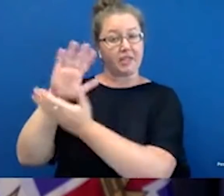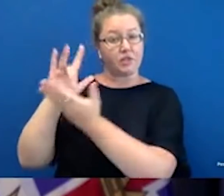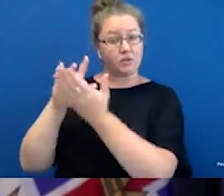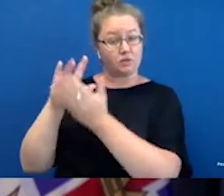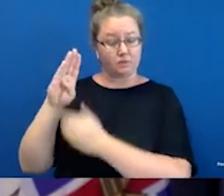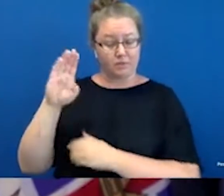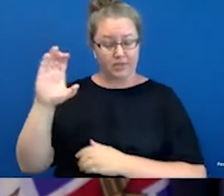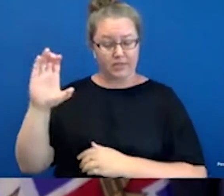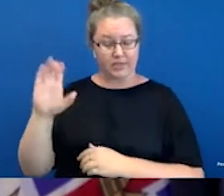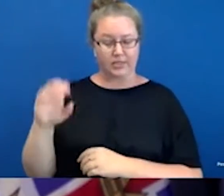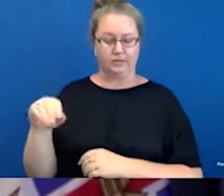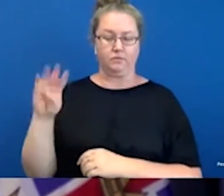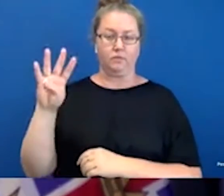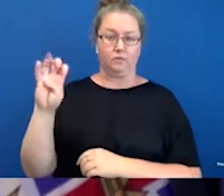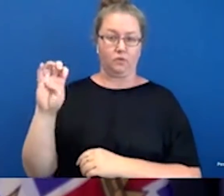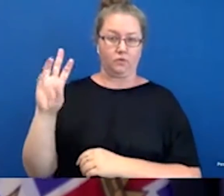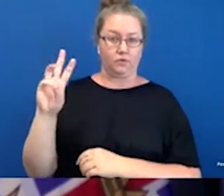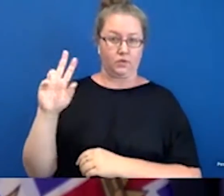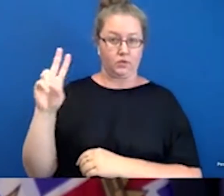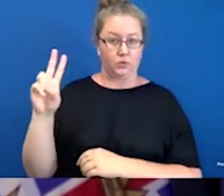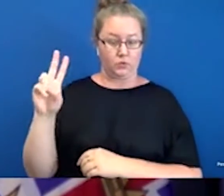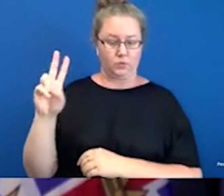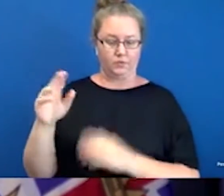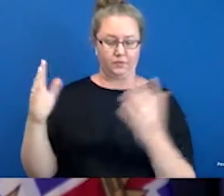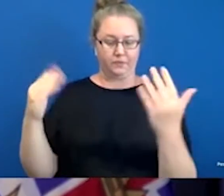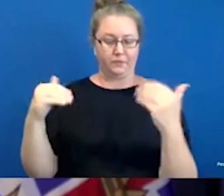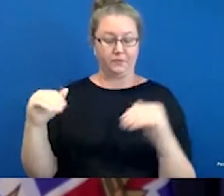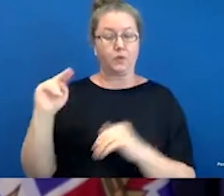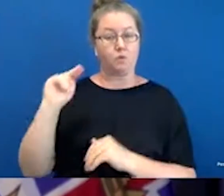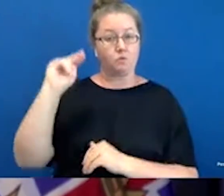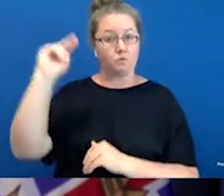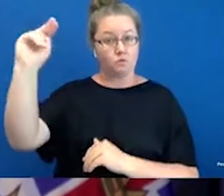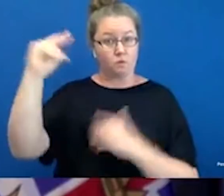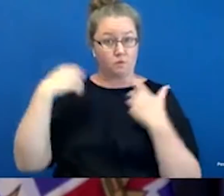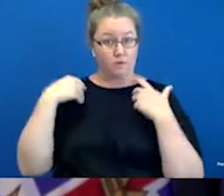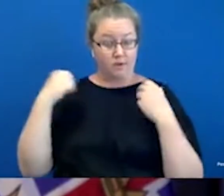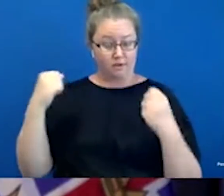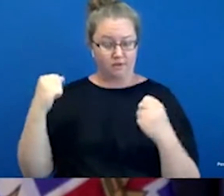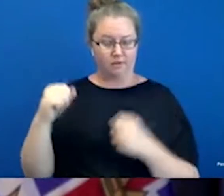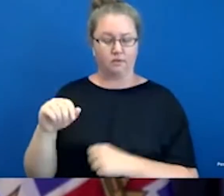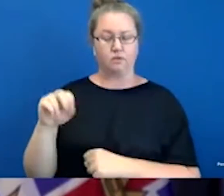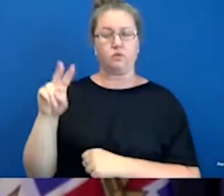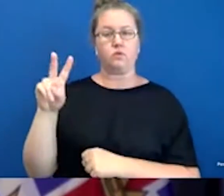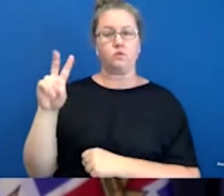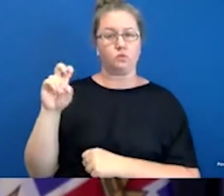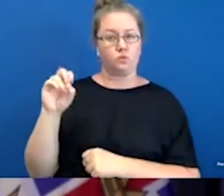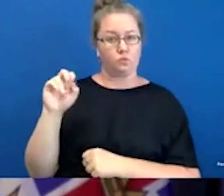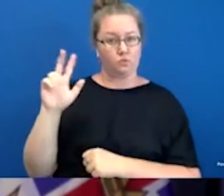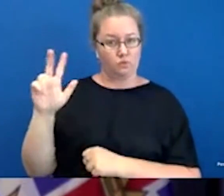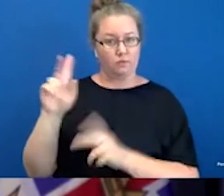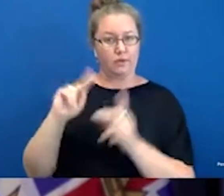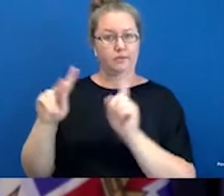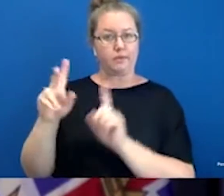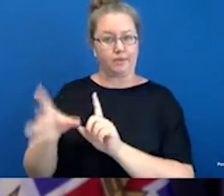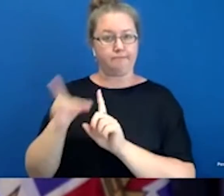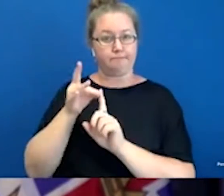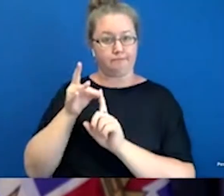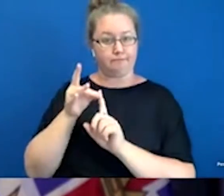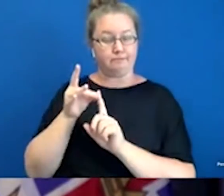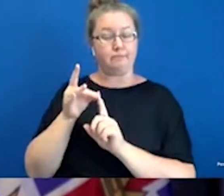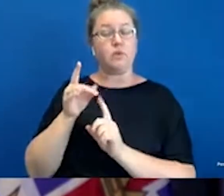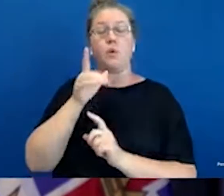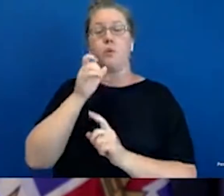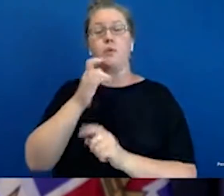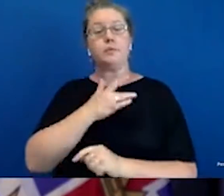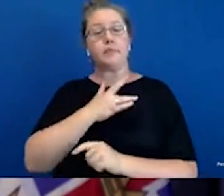people in the Interior Health region, 203 people in Northern Health, and 84 people who normally live outside